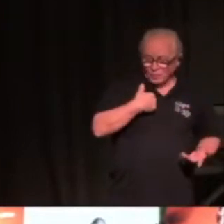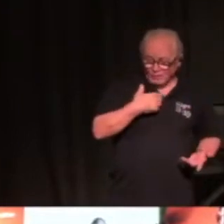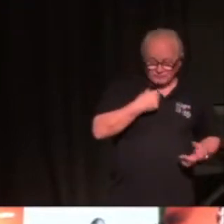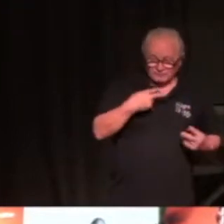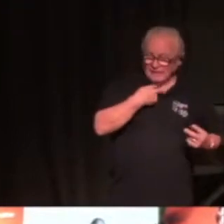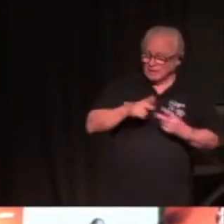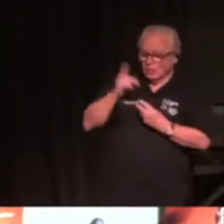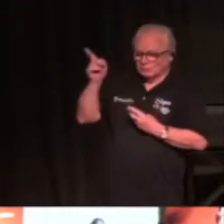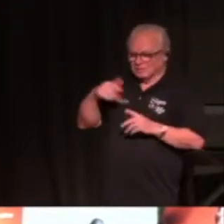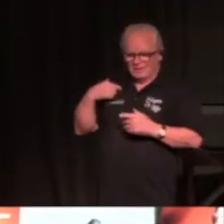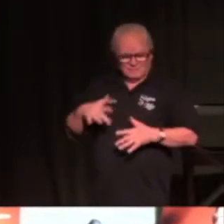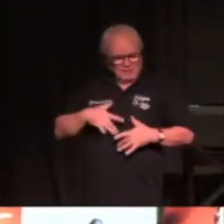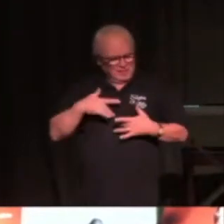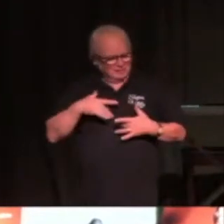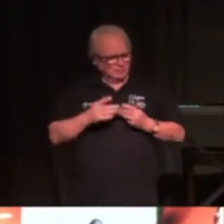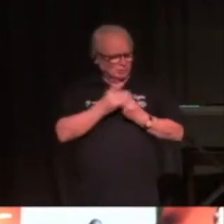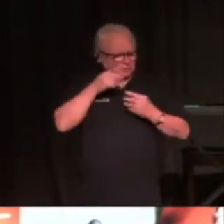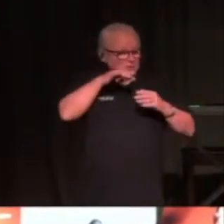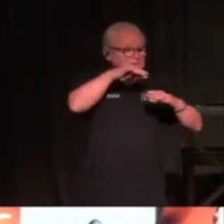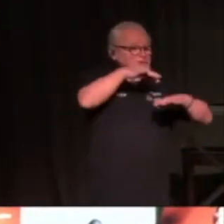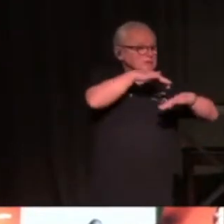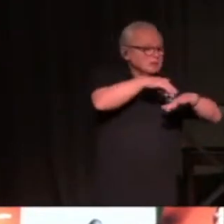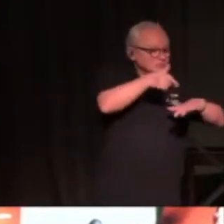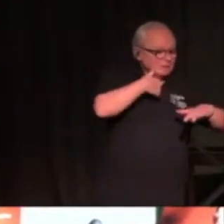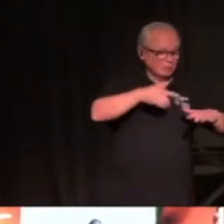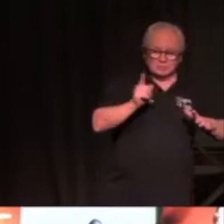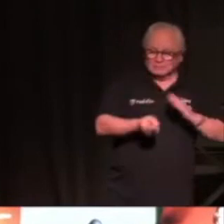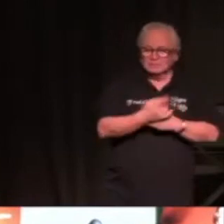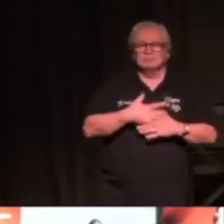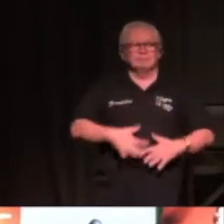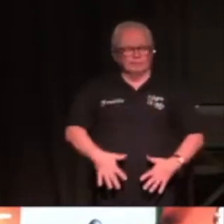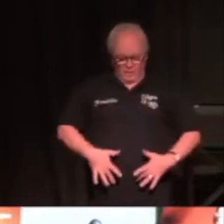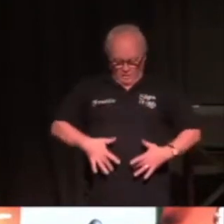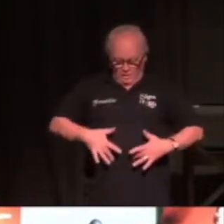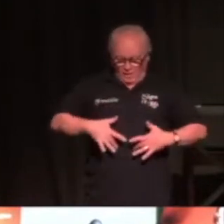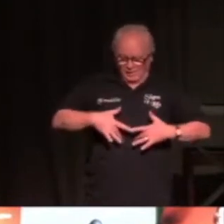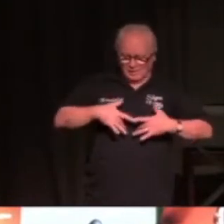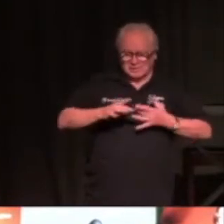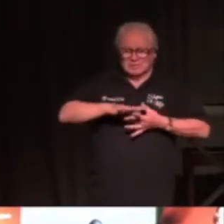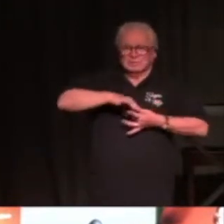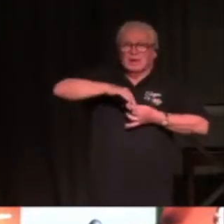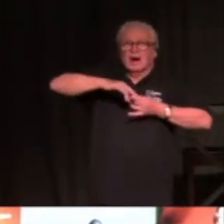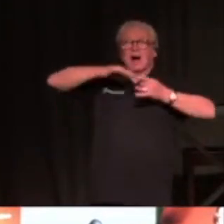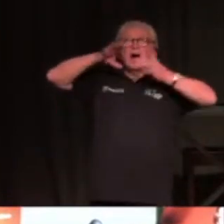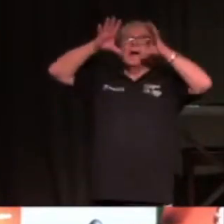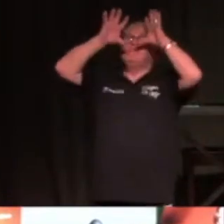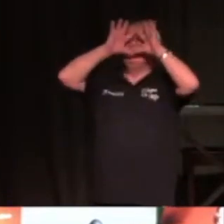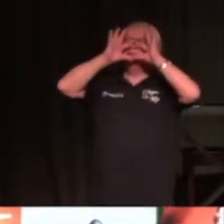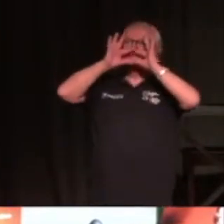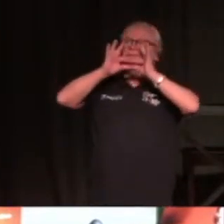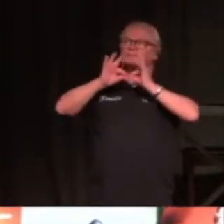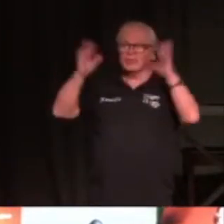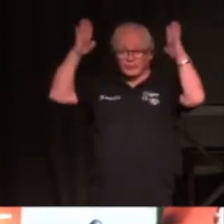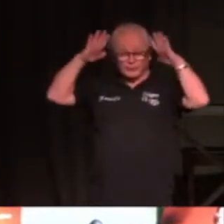on my shoulder, and the great peace has just flooded right through my whole spirit. And he's more than a being. He's more than a power. He's a friend.